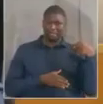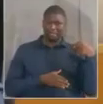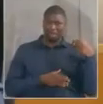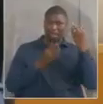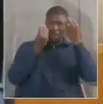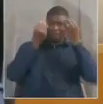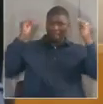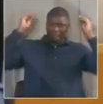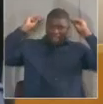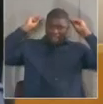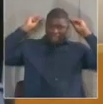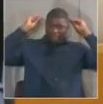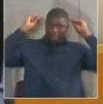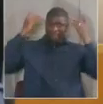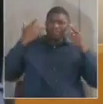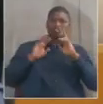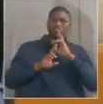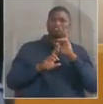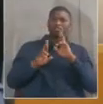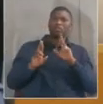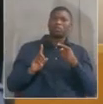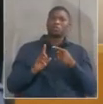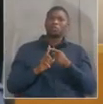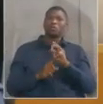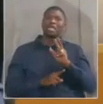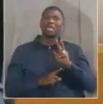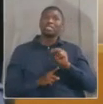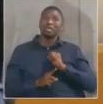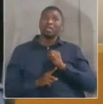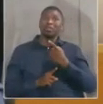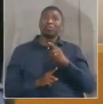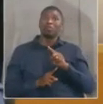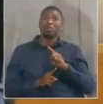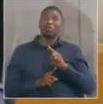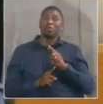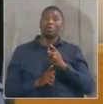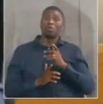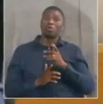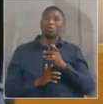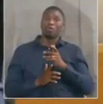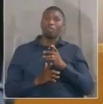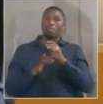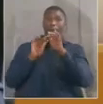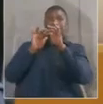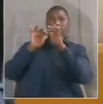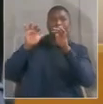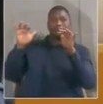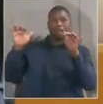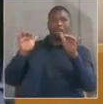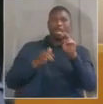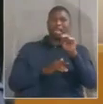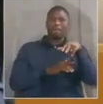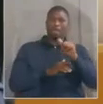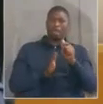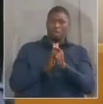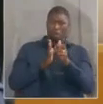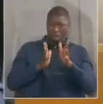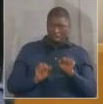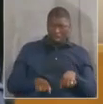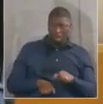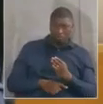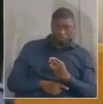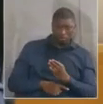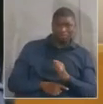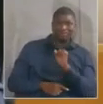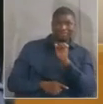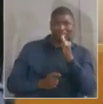was referred to by the KZN Director of Public Prosecutions, is a letter